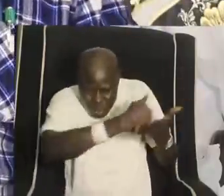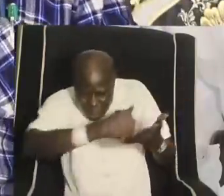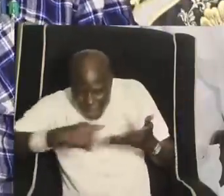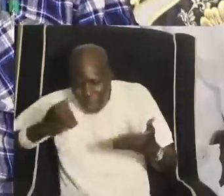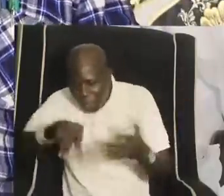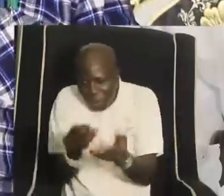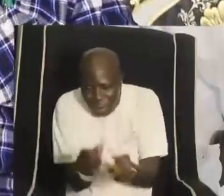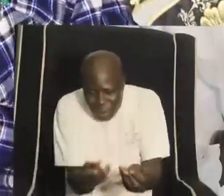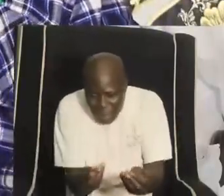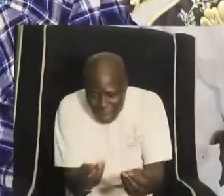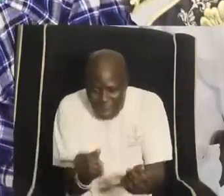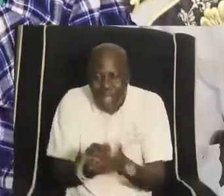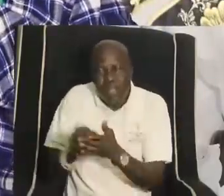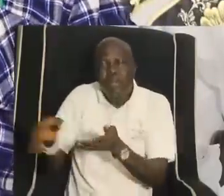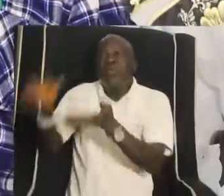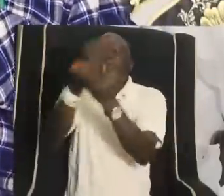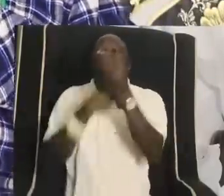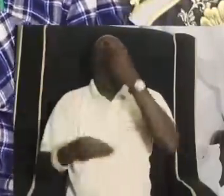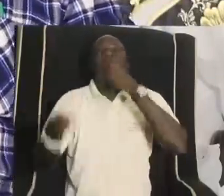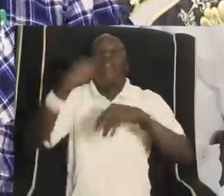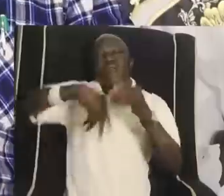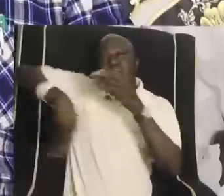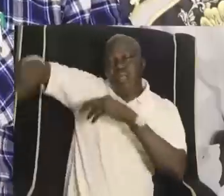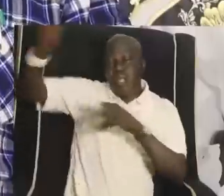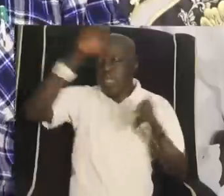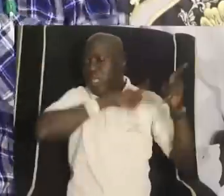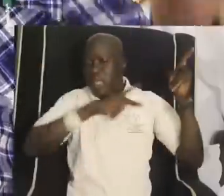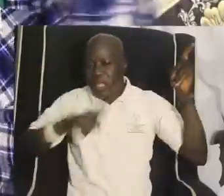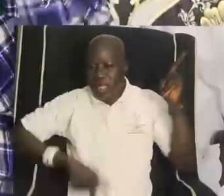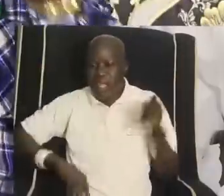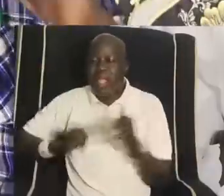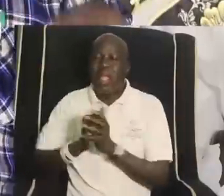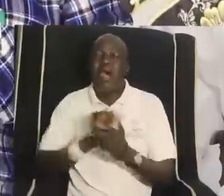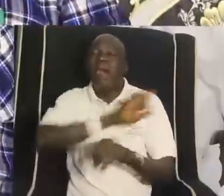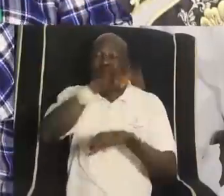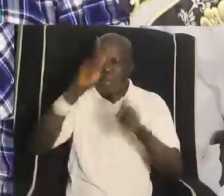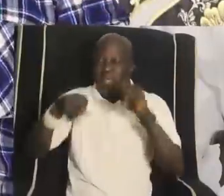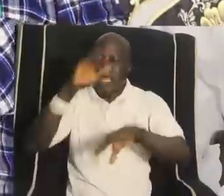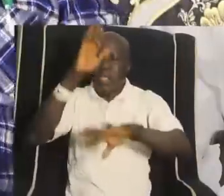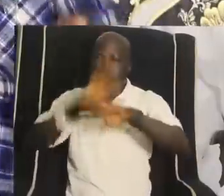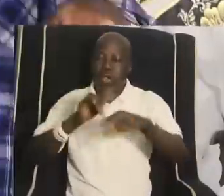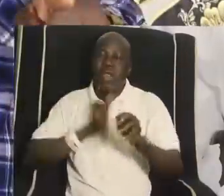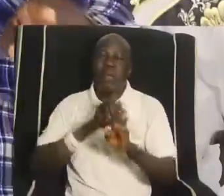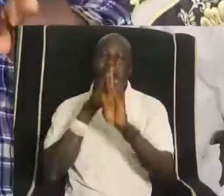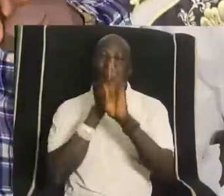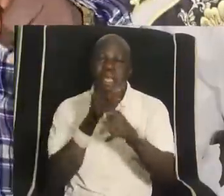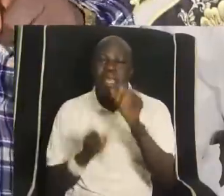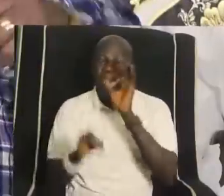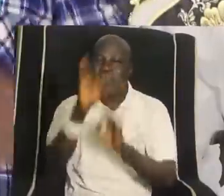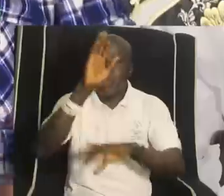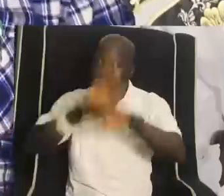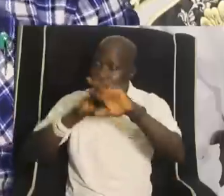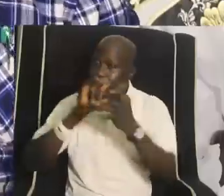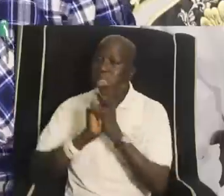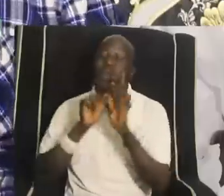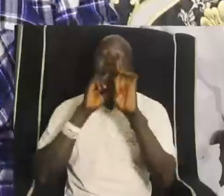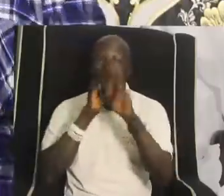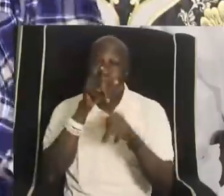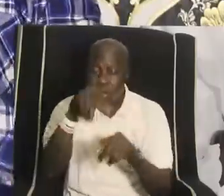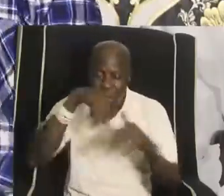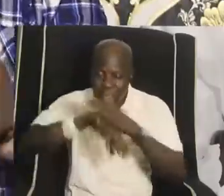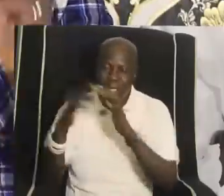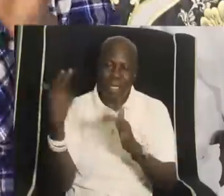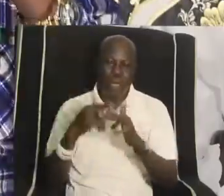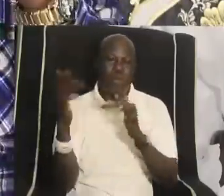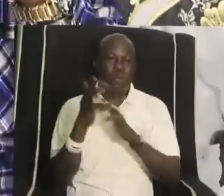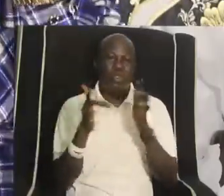take one for the man ade mu eniyan je pelu awon malade any ti ko pe to down the one that calls us he will call him to answer